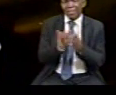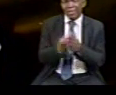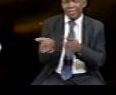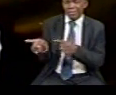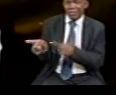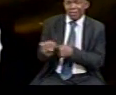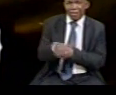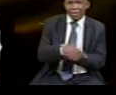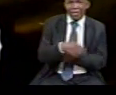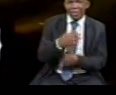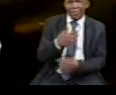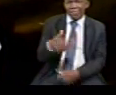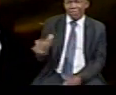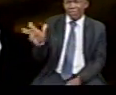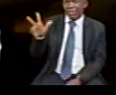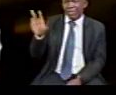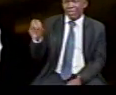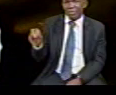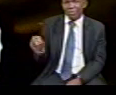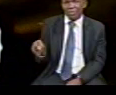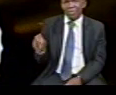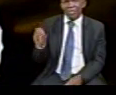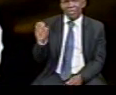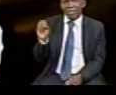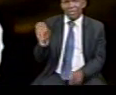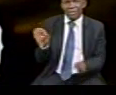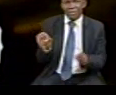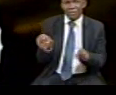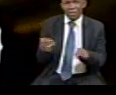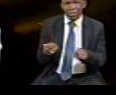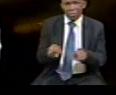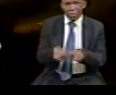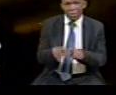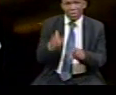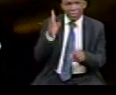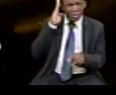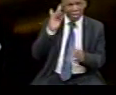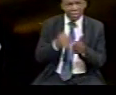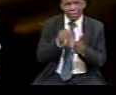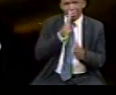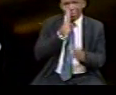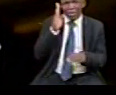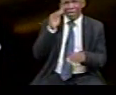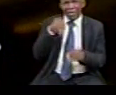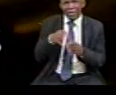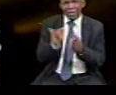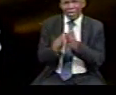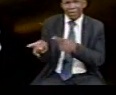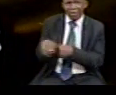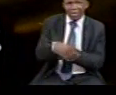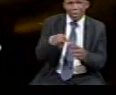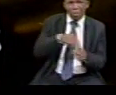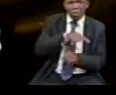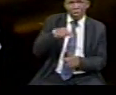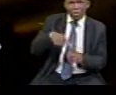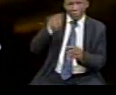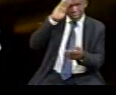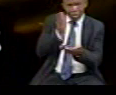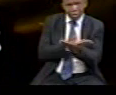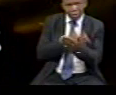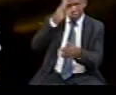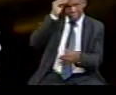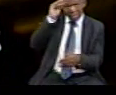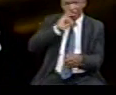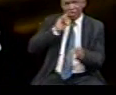it's verse 30, even though shall it be in the day when the Son of Man is revealed. In that day, he which shall be upon the housetop and